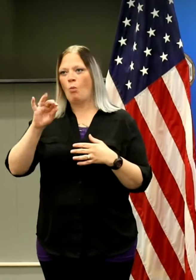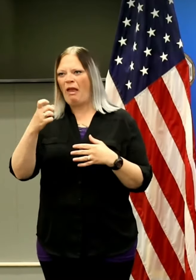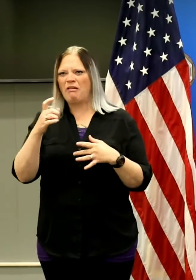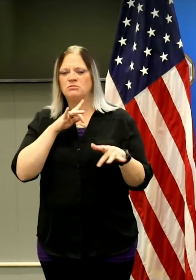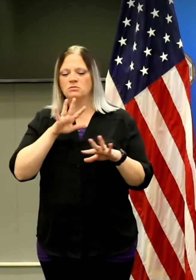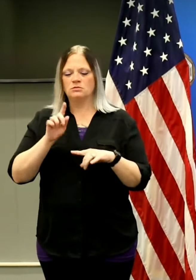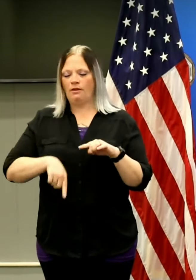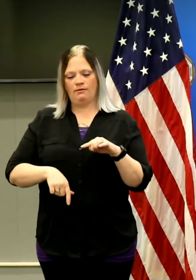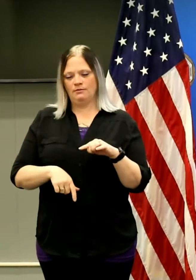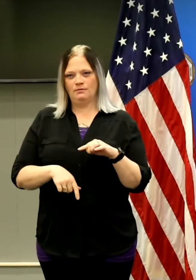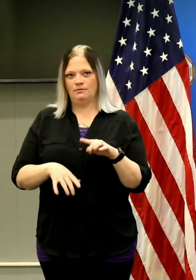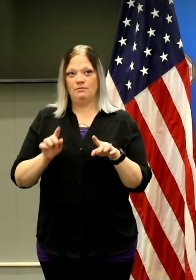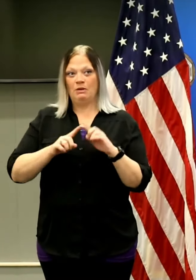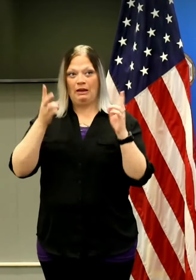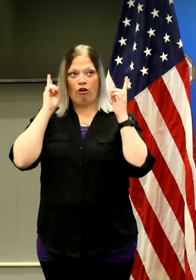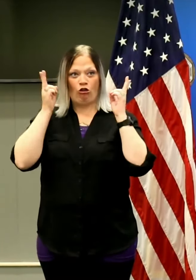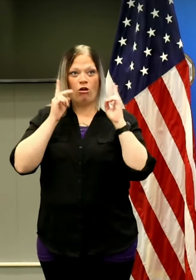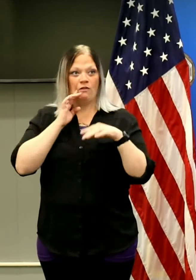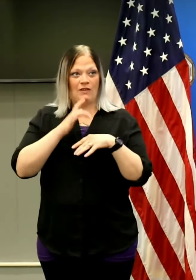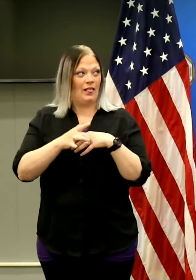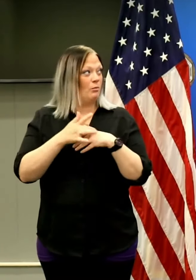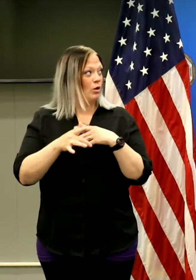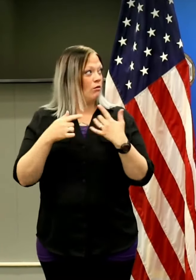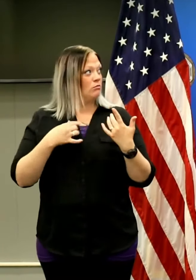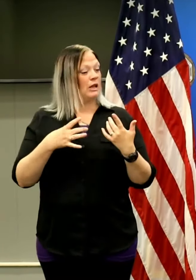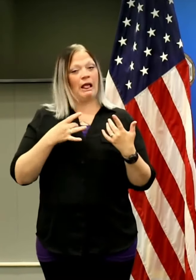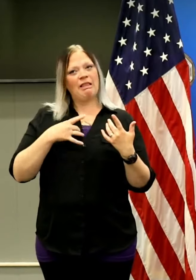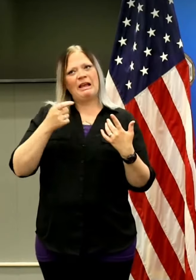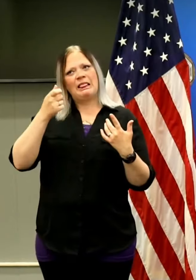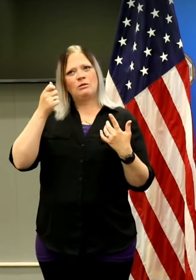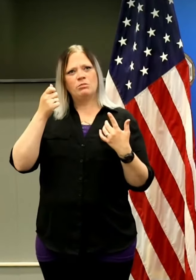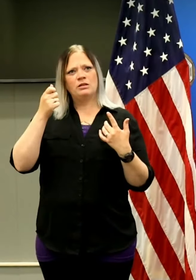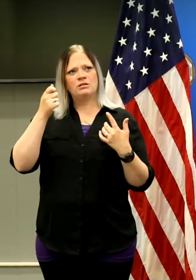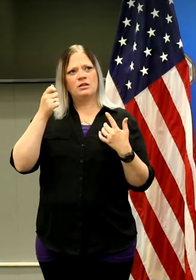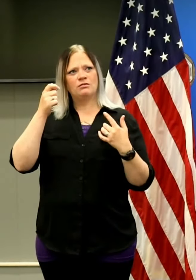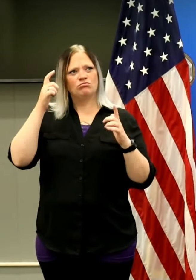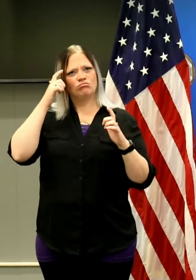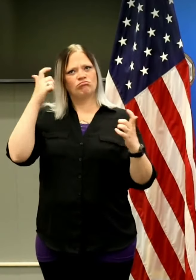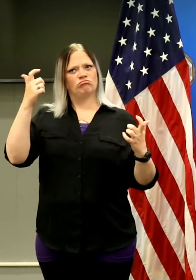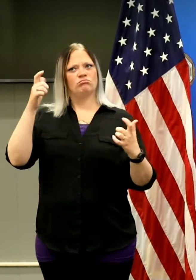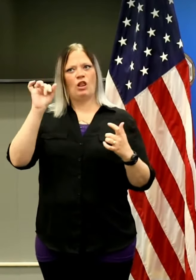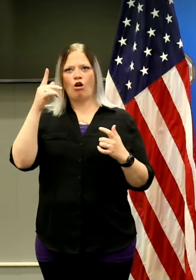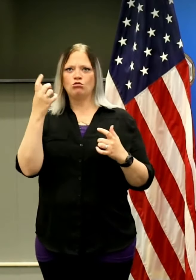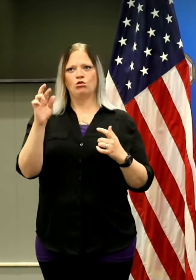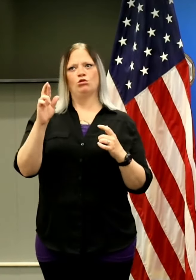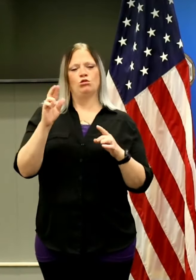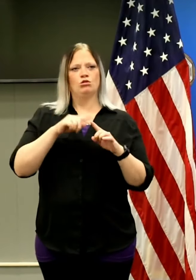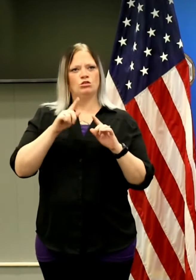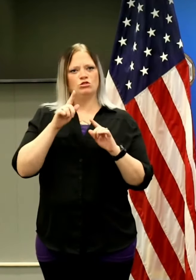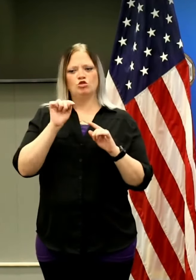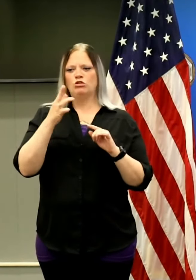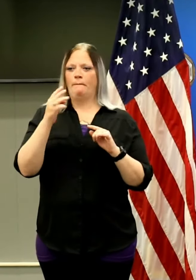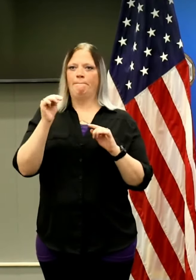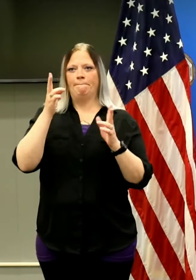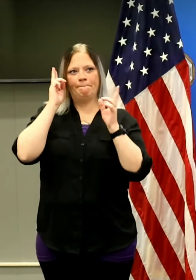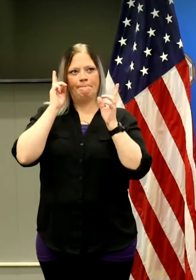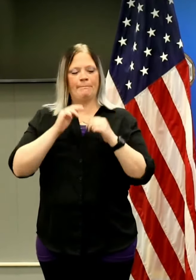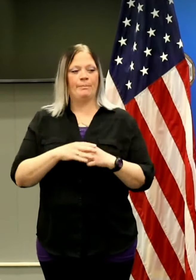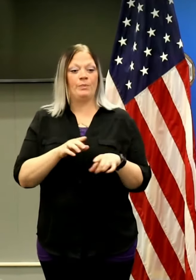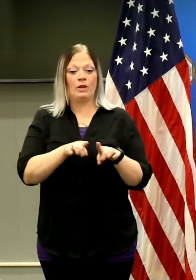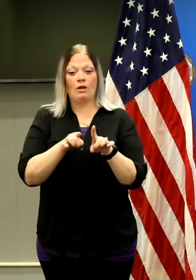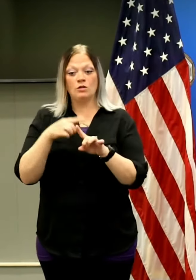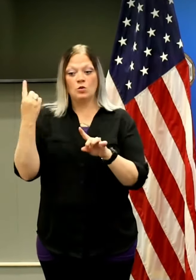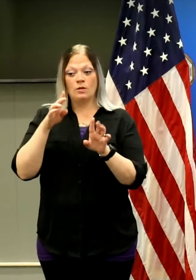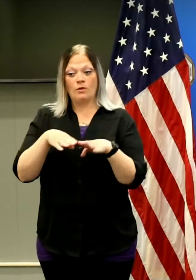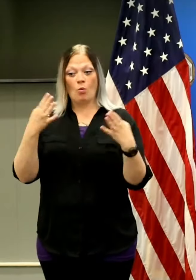do. But the haircuts are available, and I got one. I like my hair a little longer, so I decided to keep it a little longer, just trimmed it up. Also something